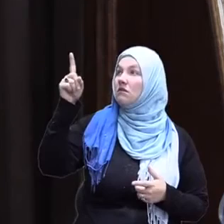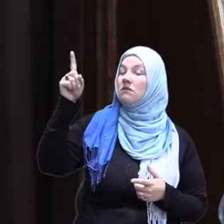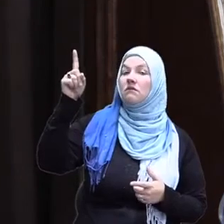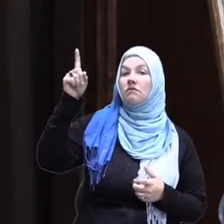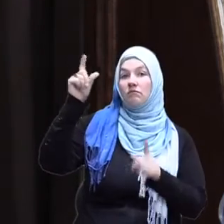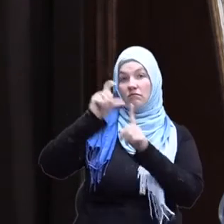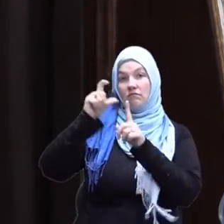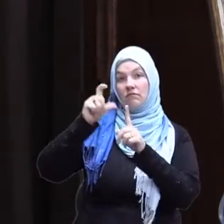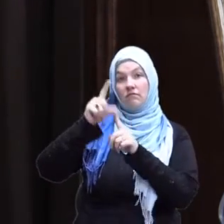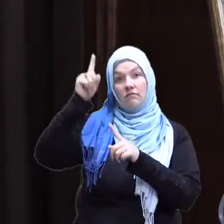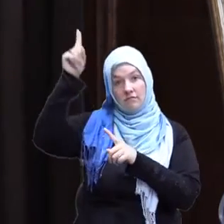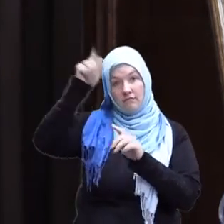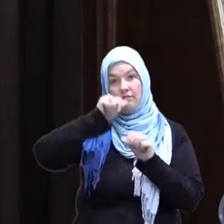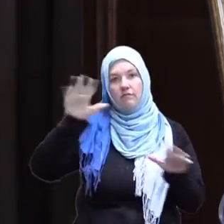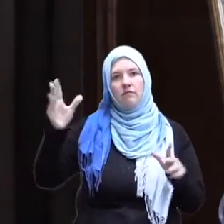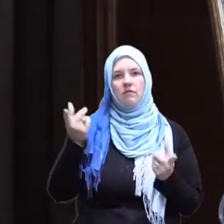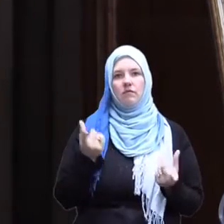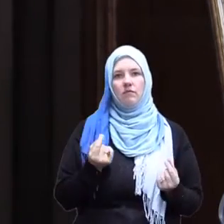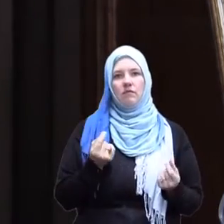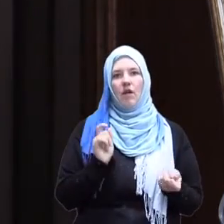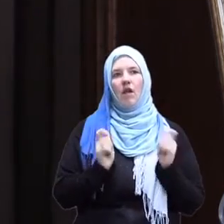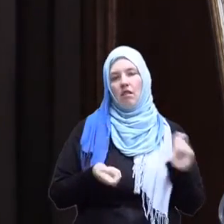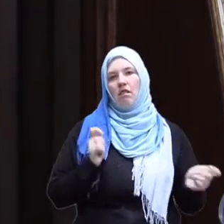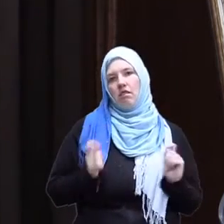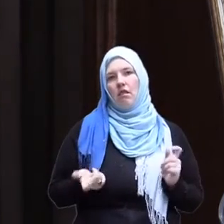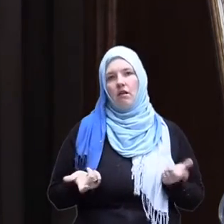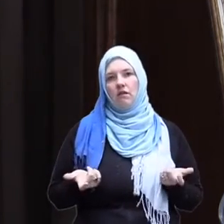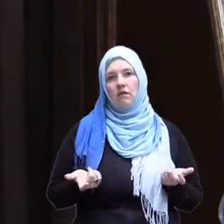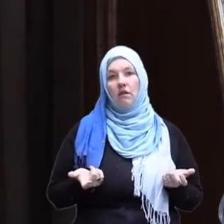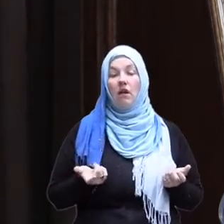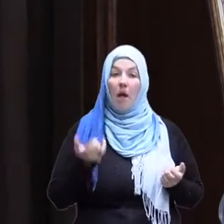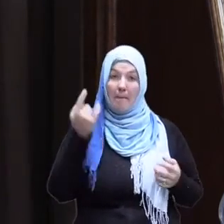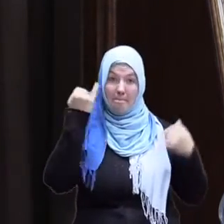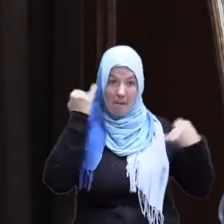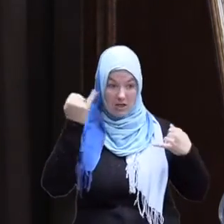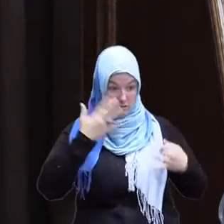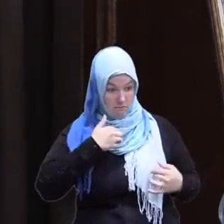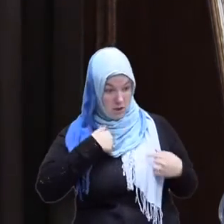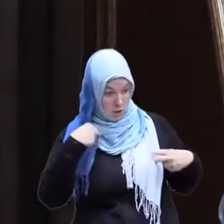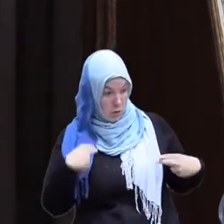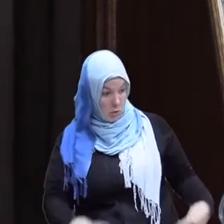much less what would they do with an agreement that you sign with them.